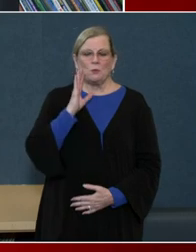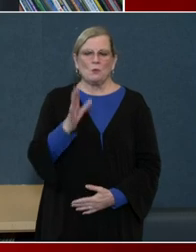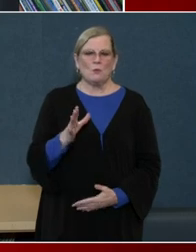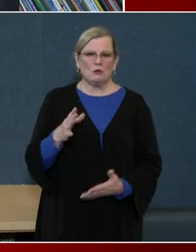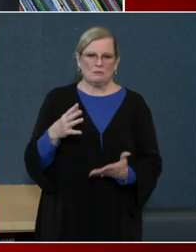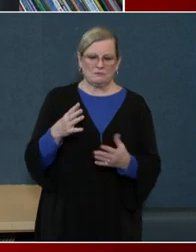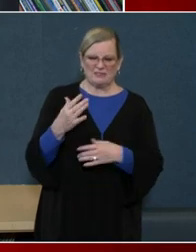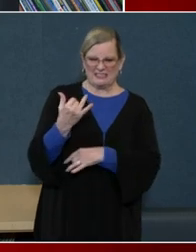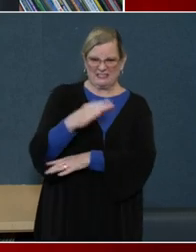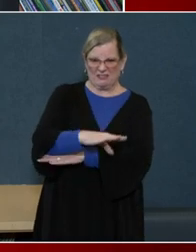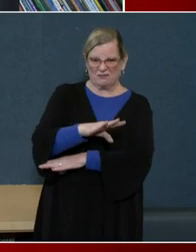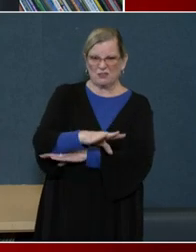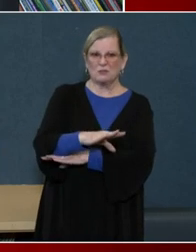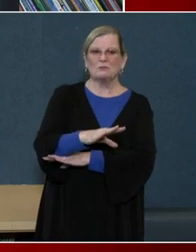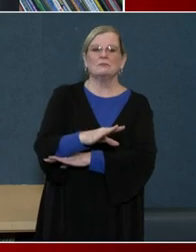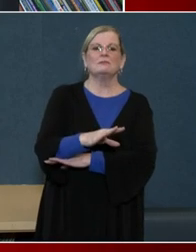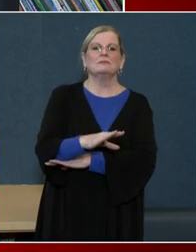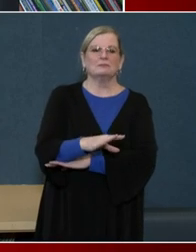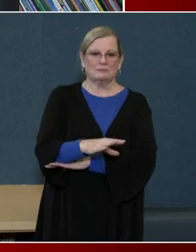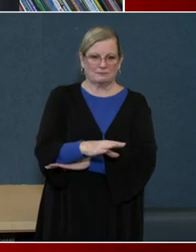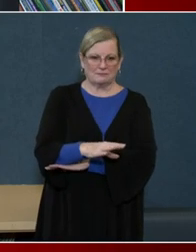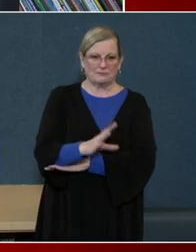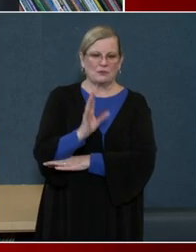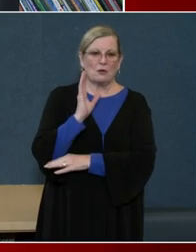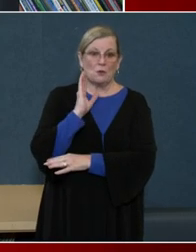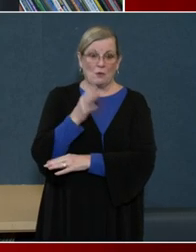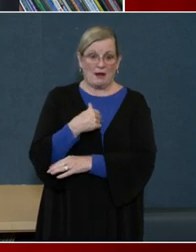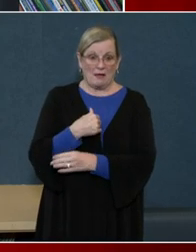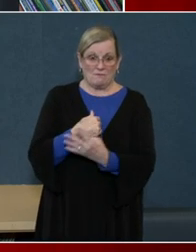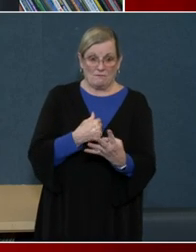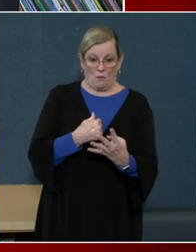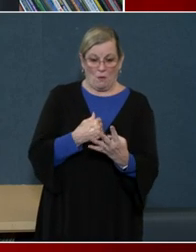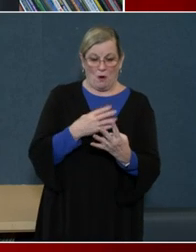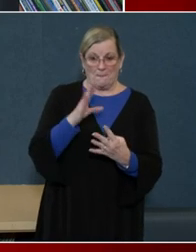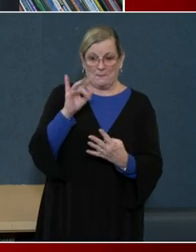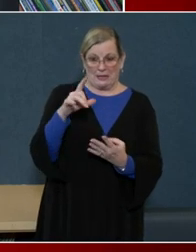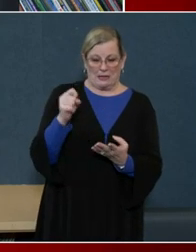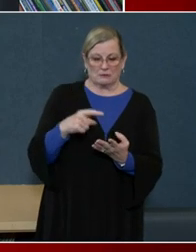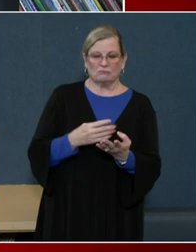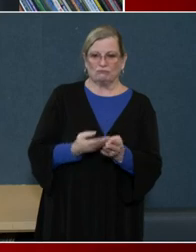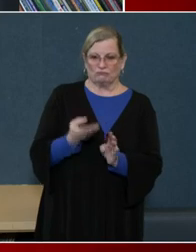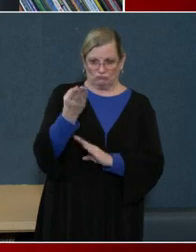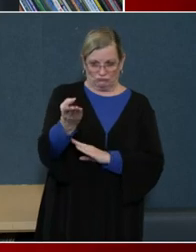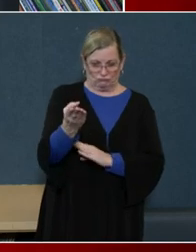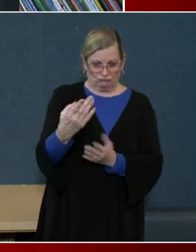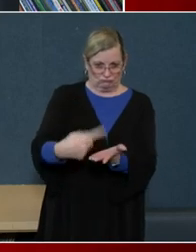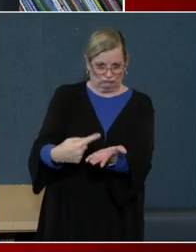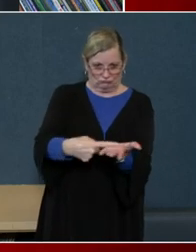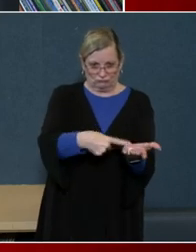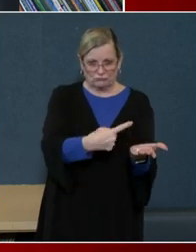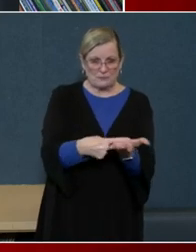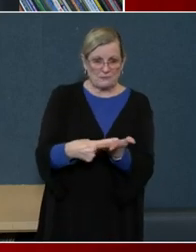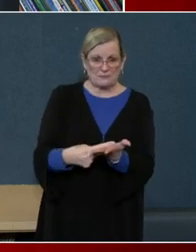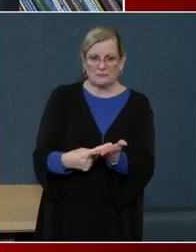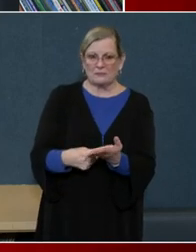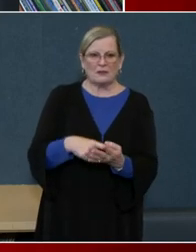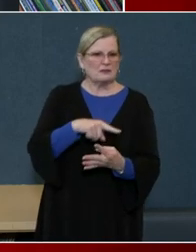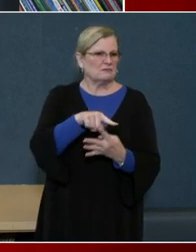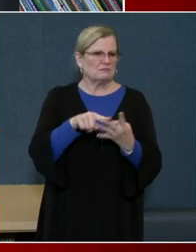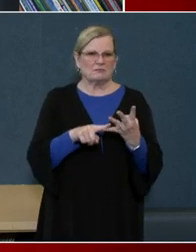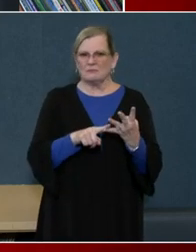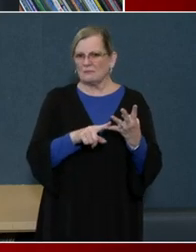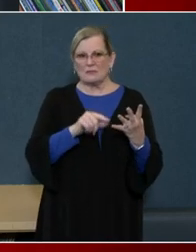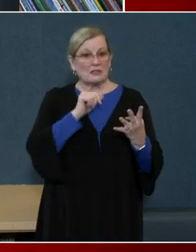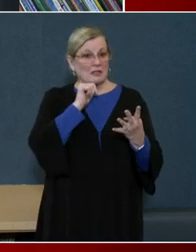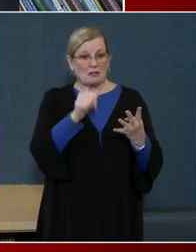an additional meeting where there will be four bills marked up by the Committee of the Whole. What will not be marked up but was noticed last week,